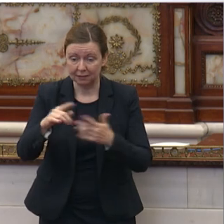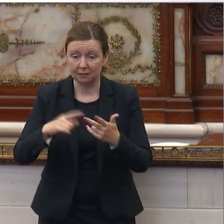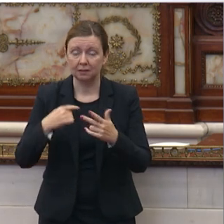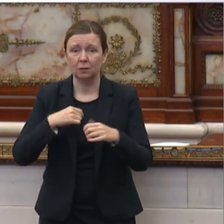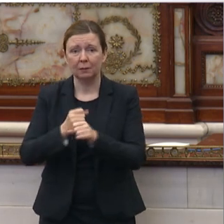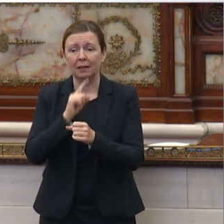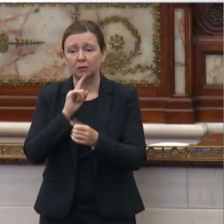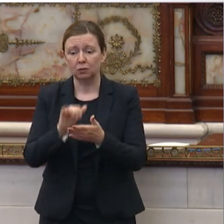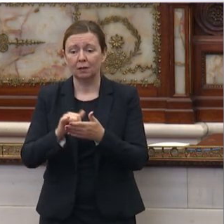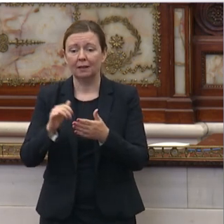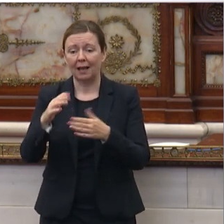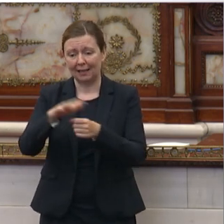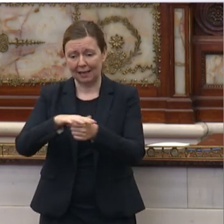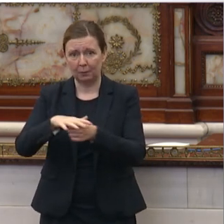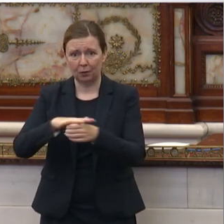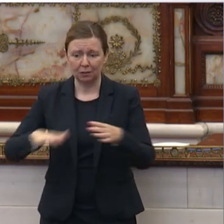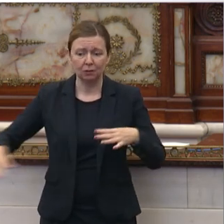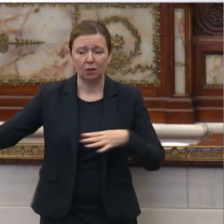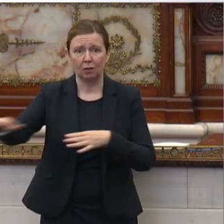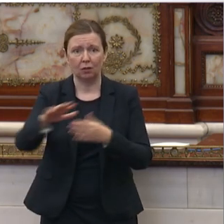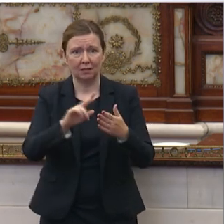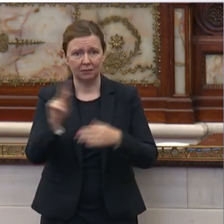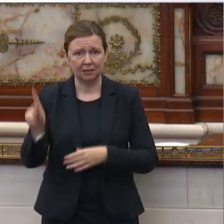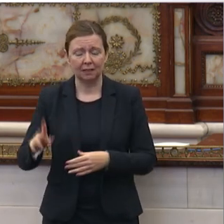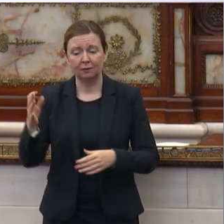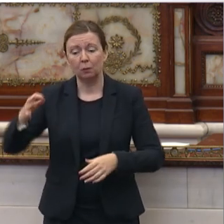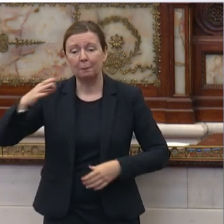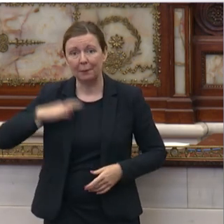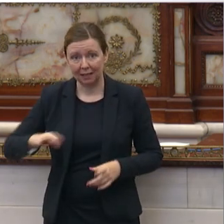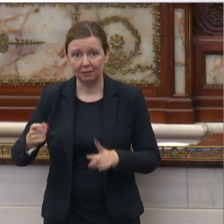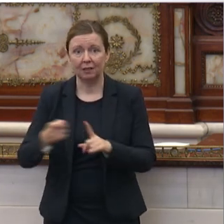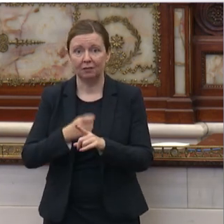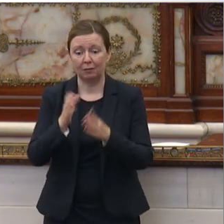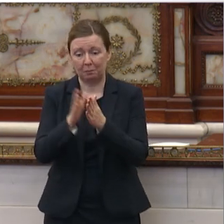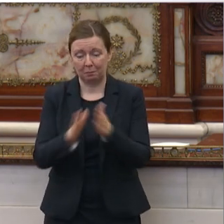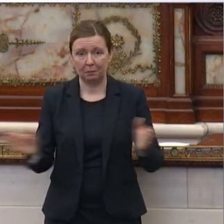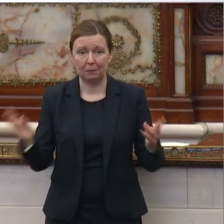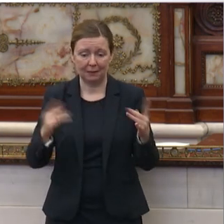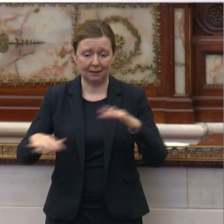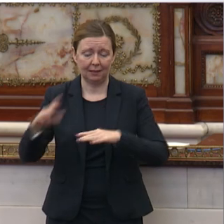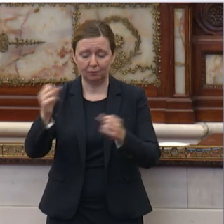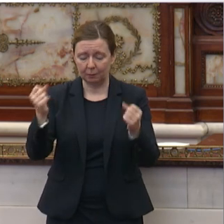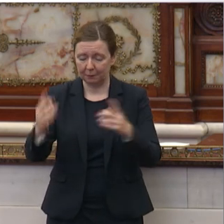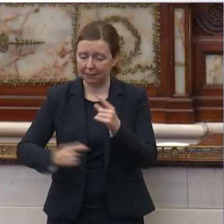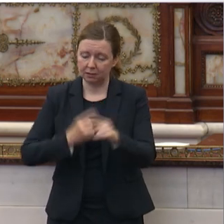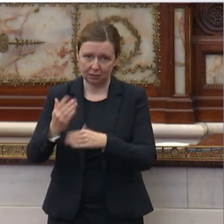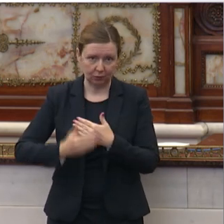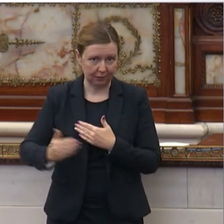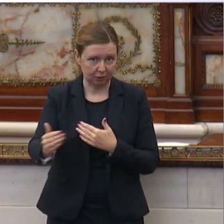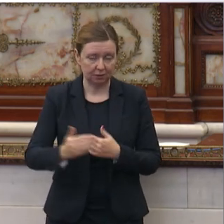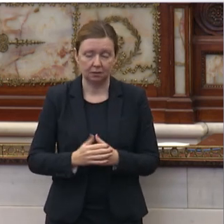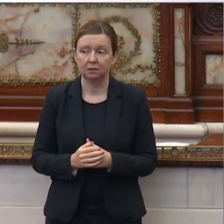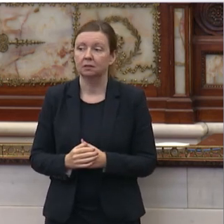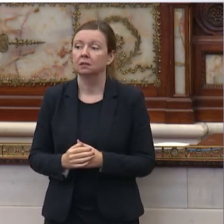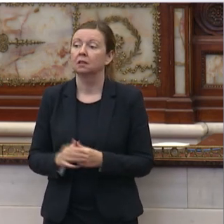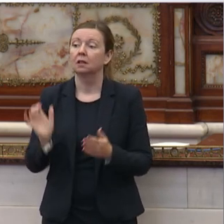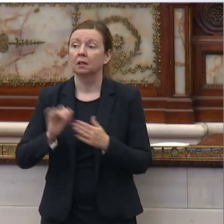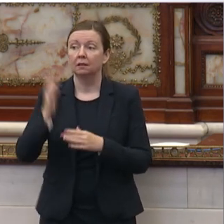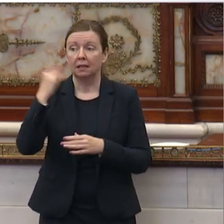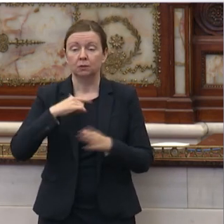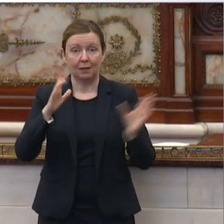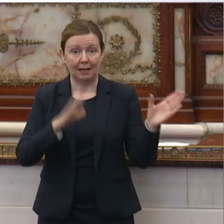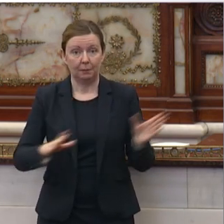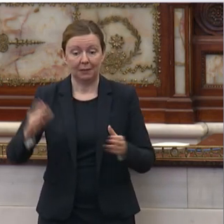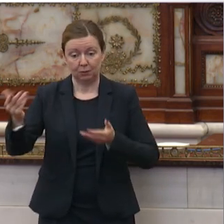ensure that neighborhoods across Philadelphia will benefit from publicly held land for generations to come. That's why I plan